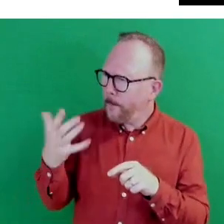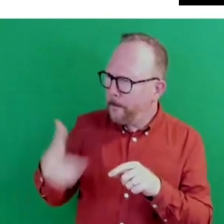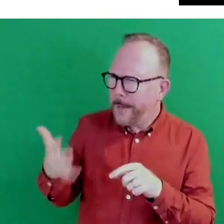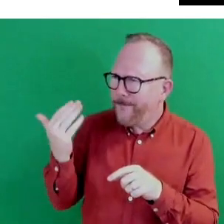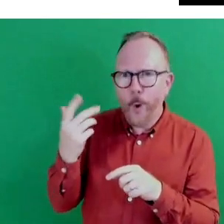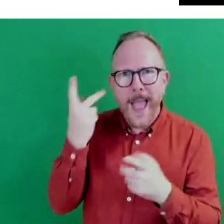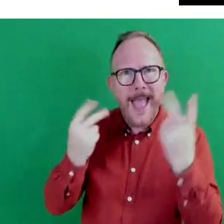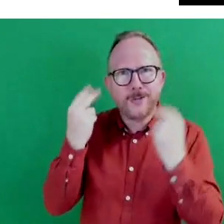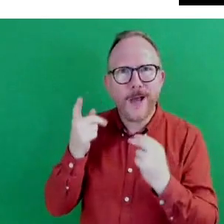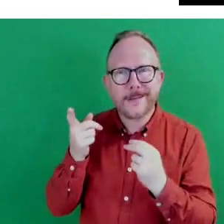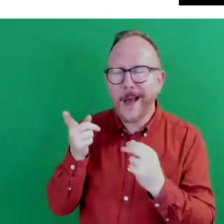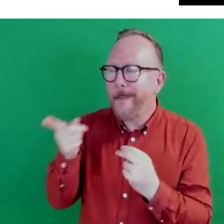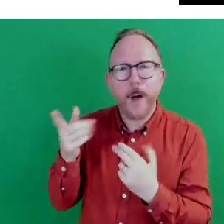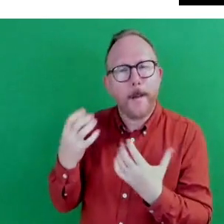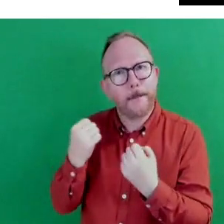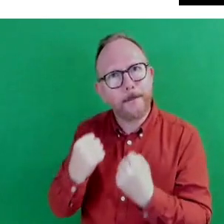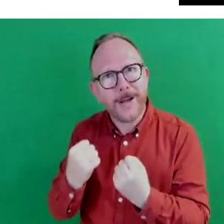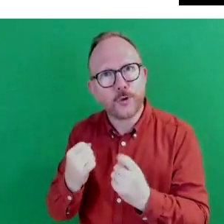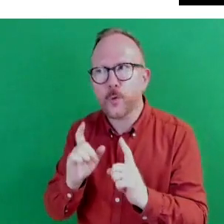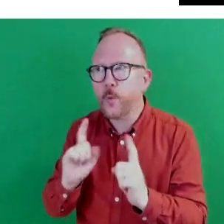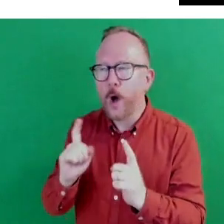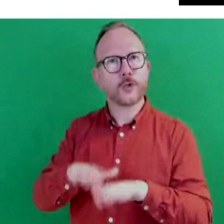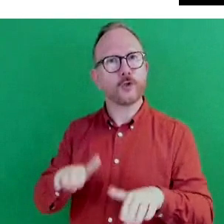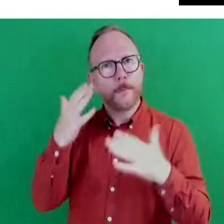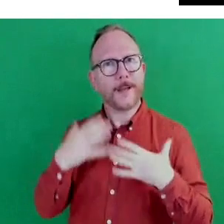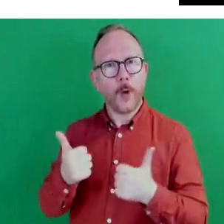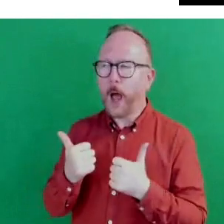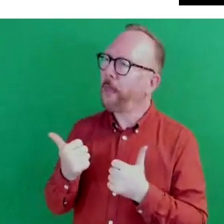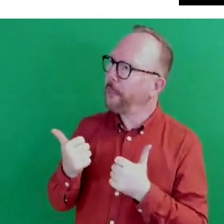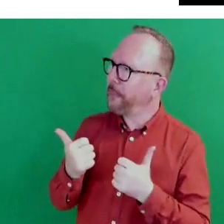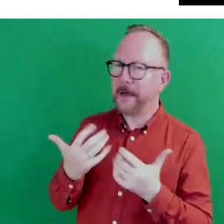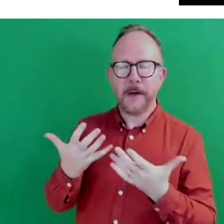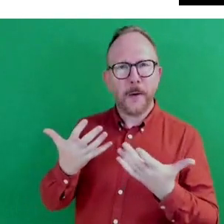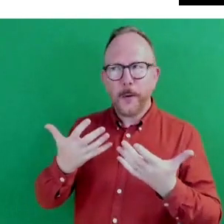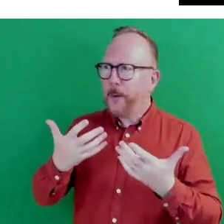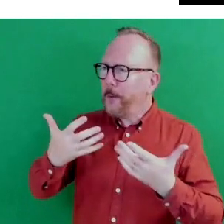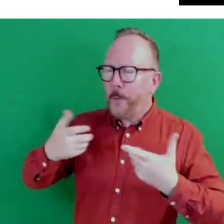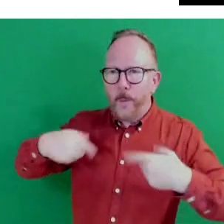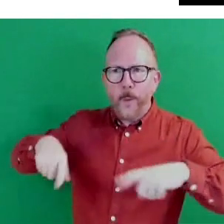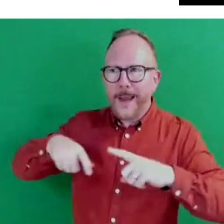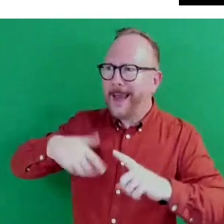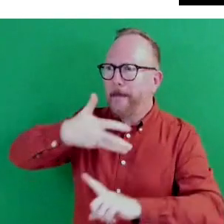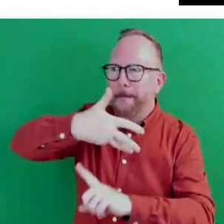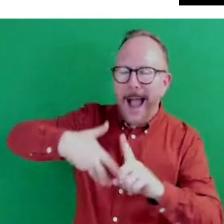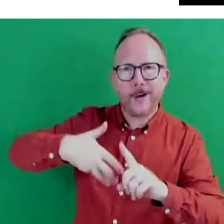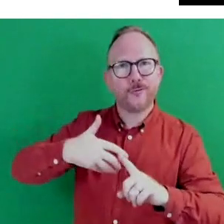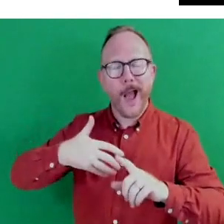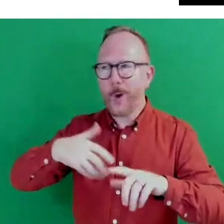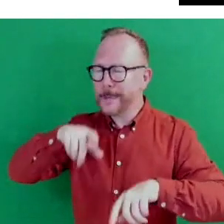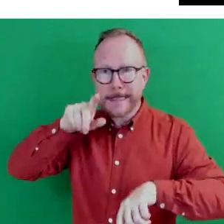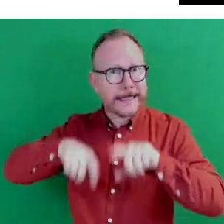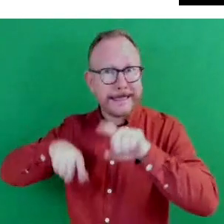for children's mental health. And I guess what I would say is, in terms of this role, I think the